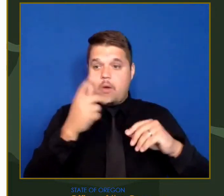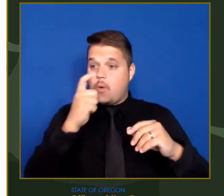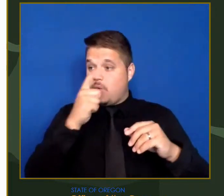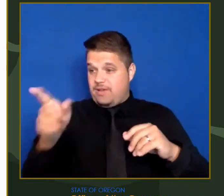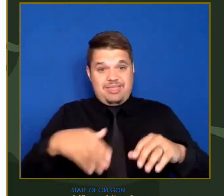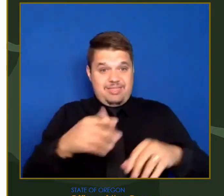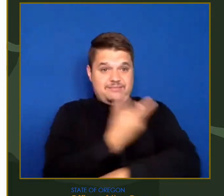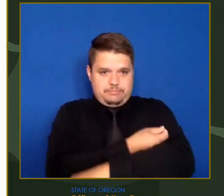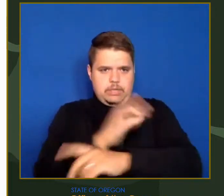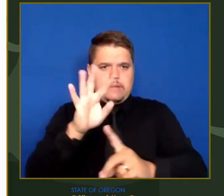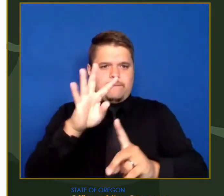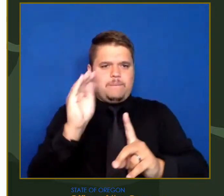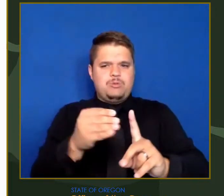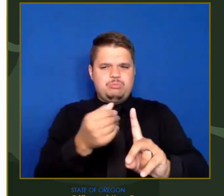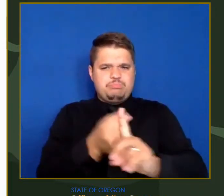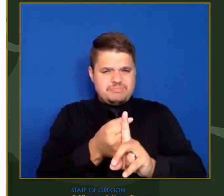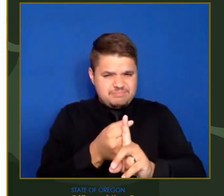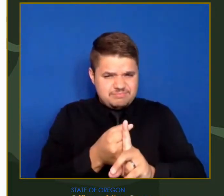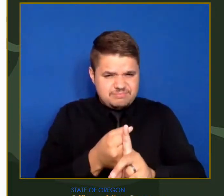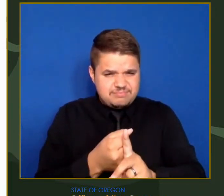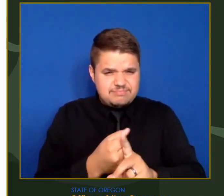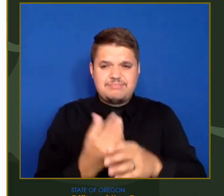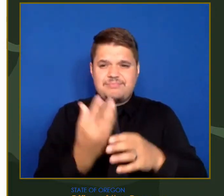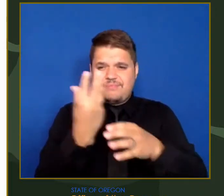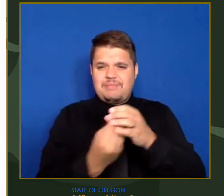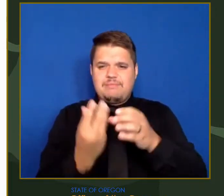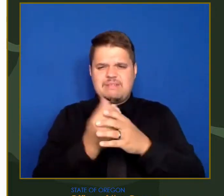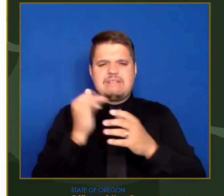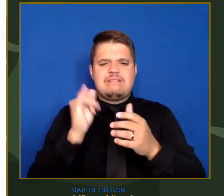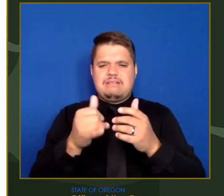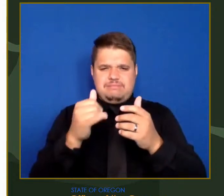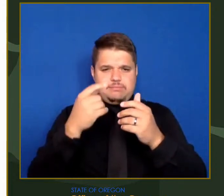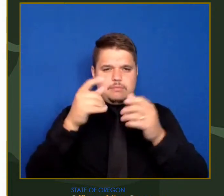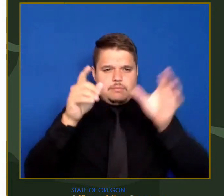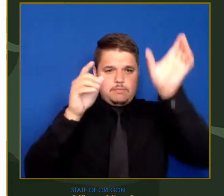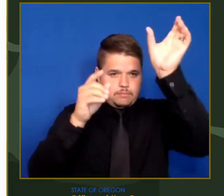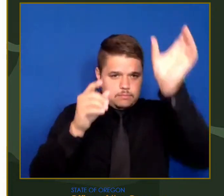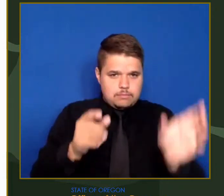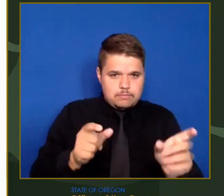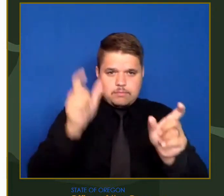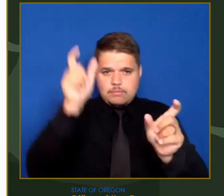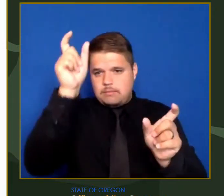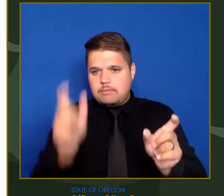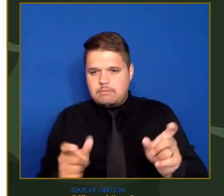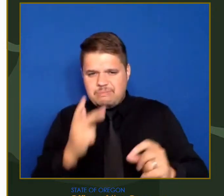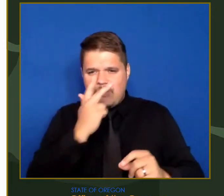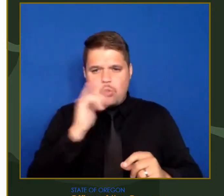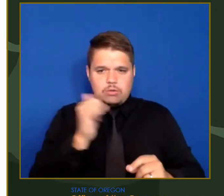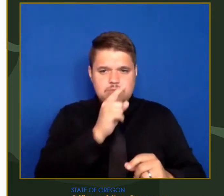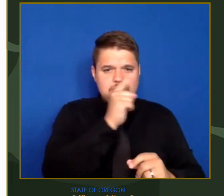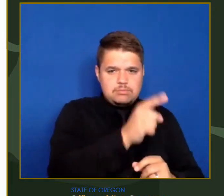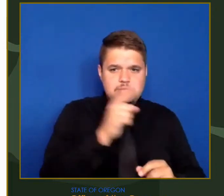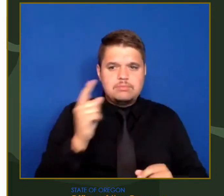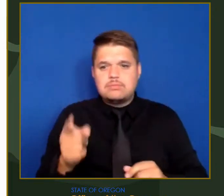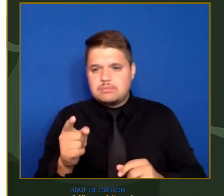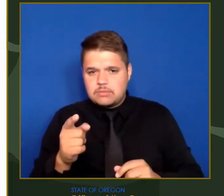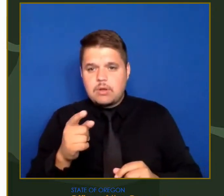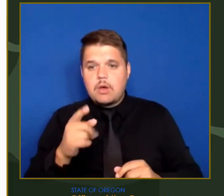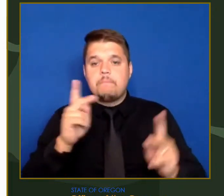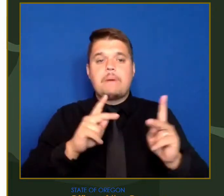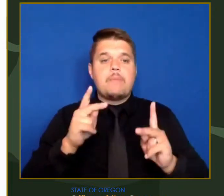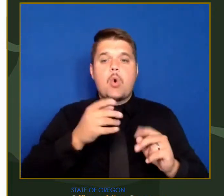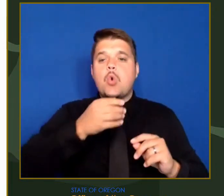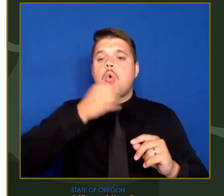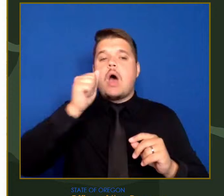people, as reflected in this chart, were elderly Oregonians, many in long-term care facilities, and many with severely compromised